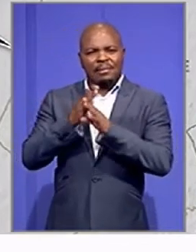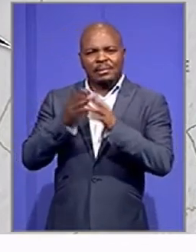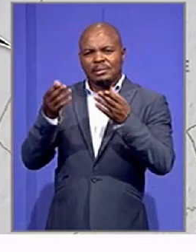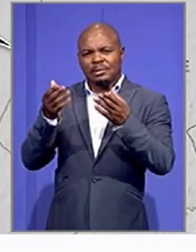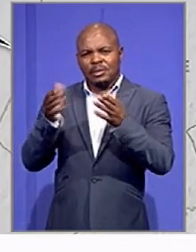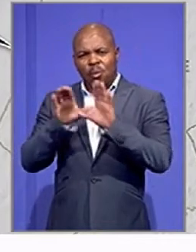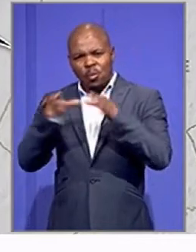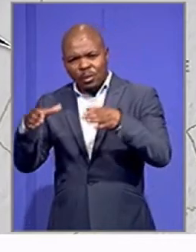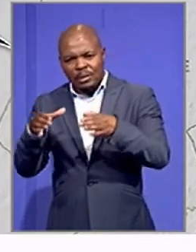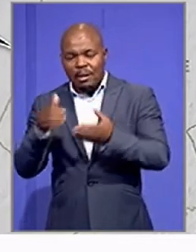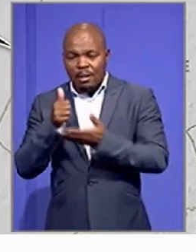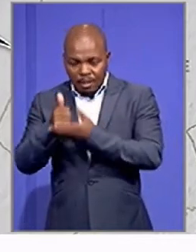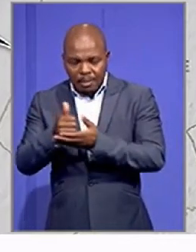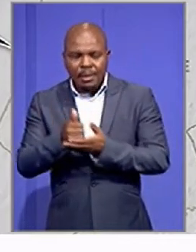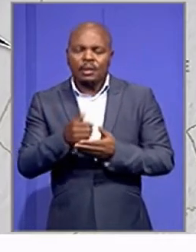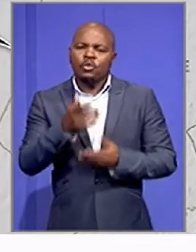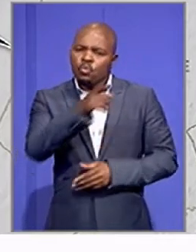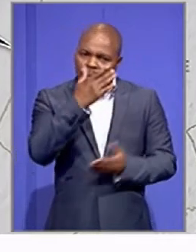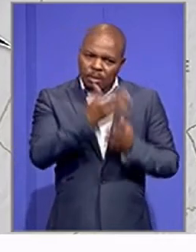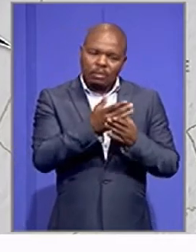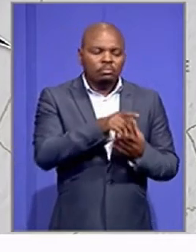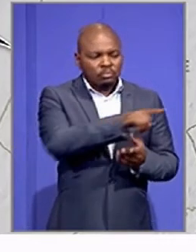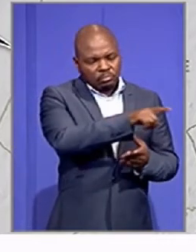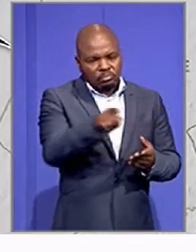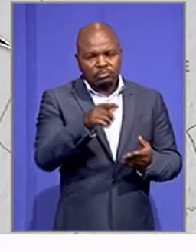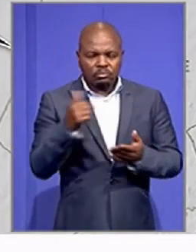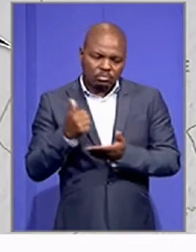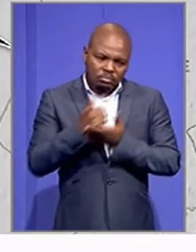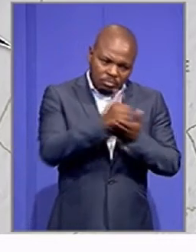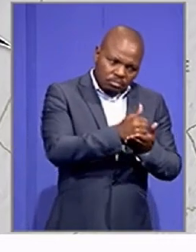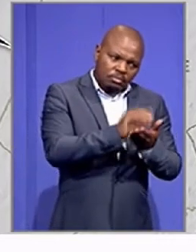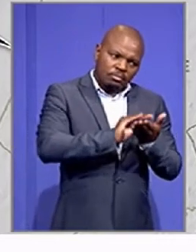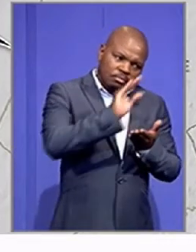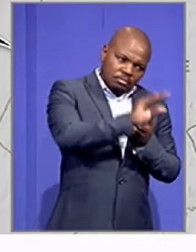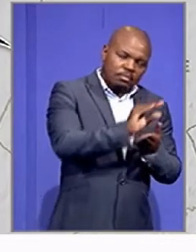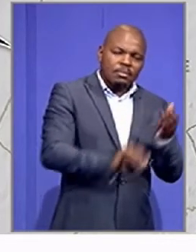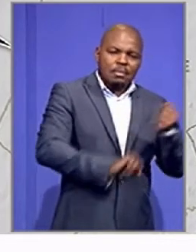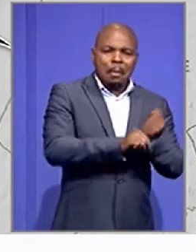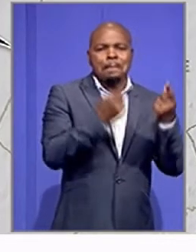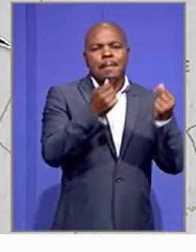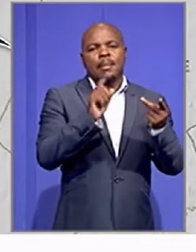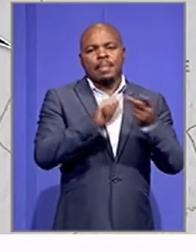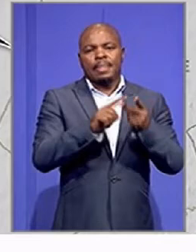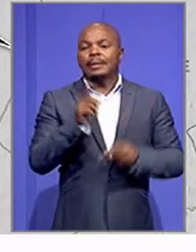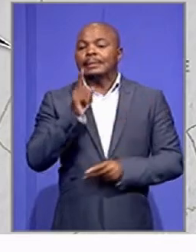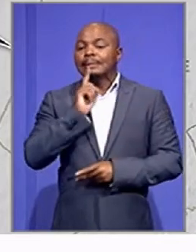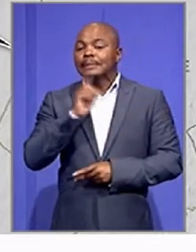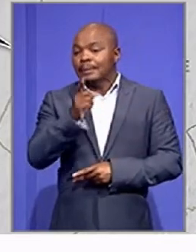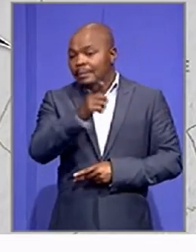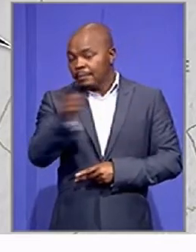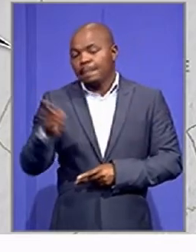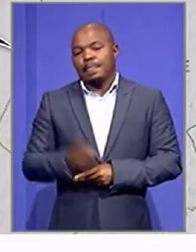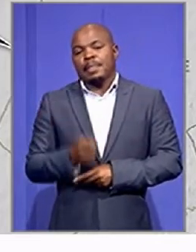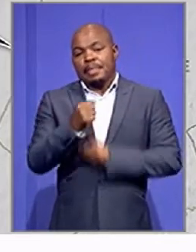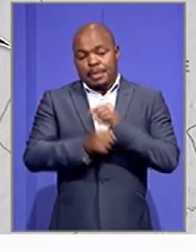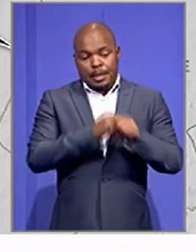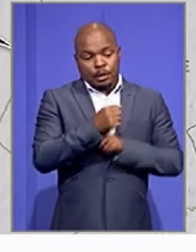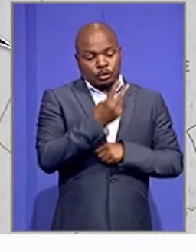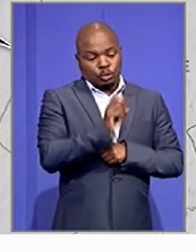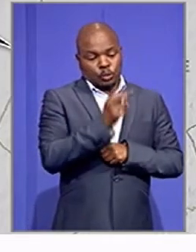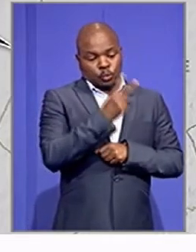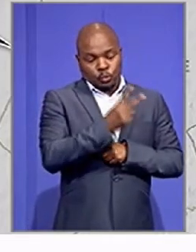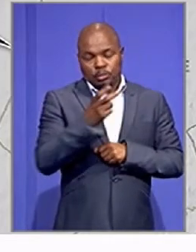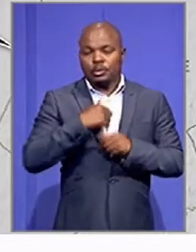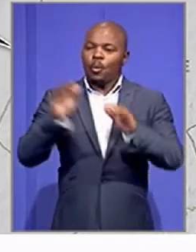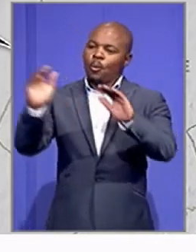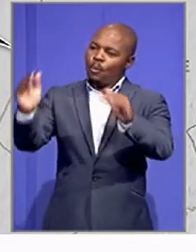helping them. Please go out, reach out to these learners, support them financially. To the teachers, again, we welcome them back to 2022. We're saying